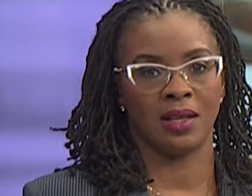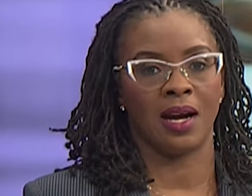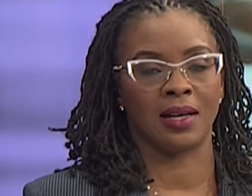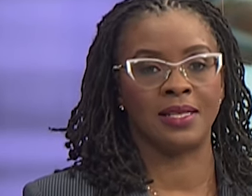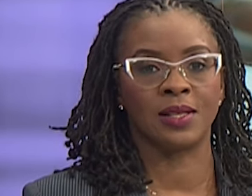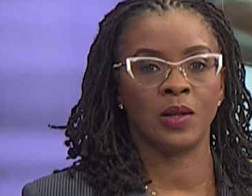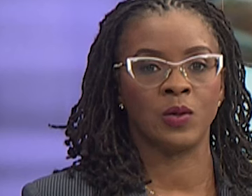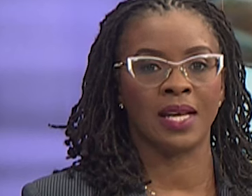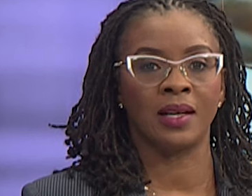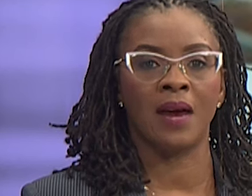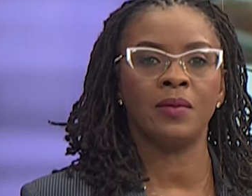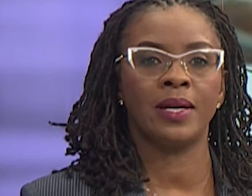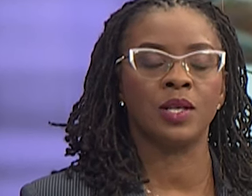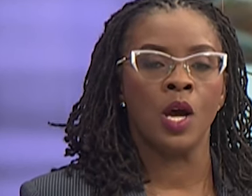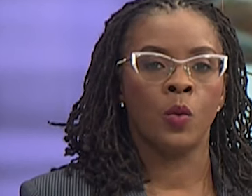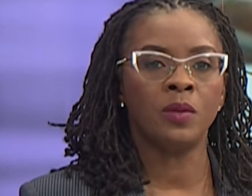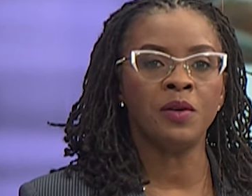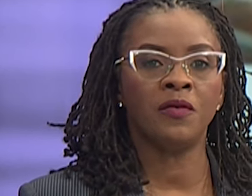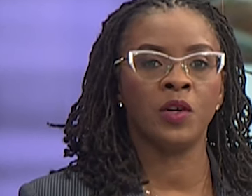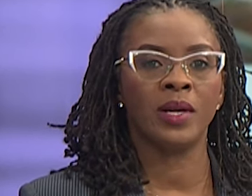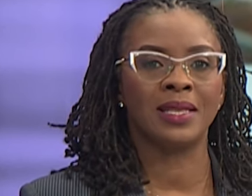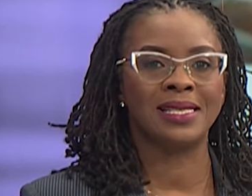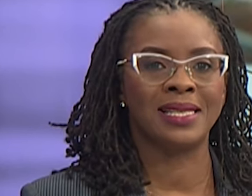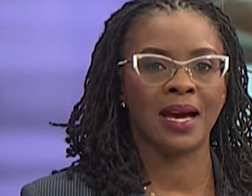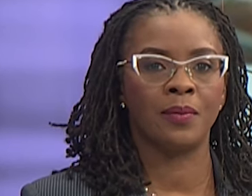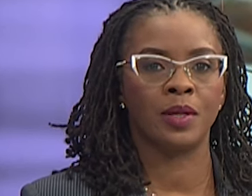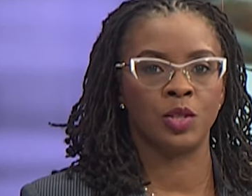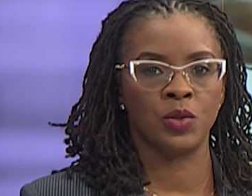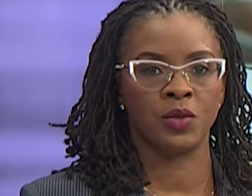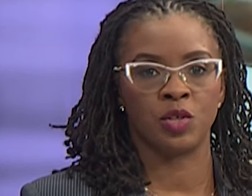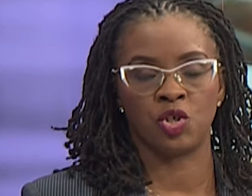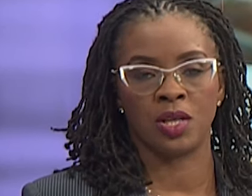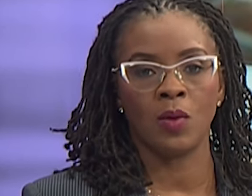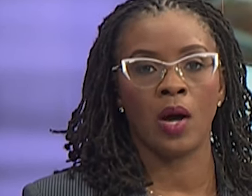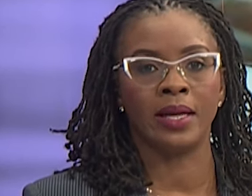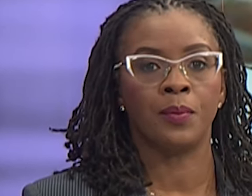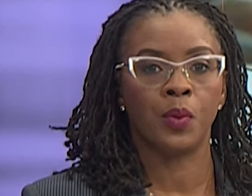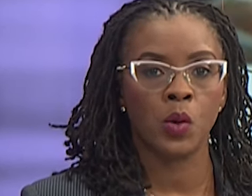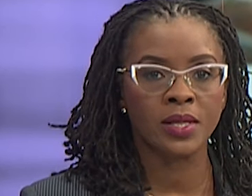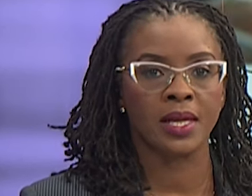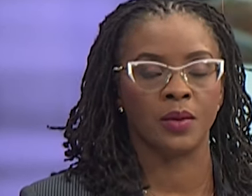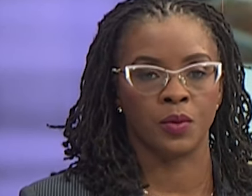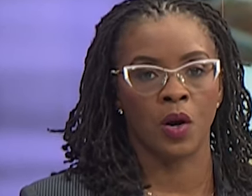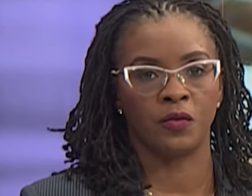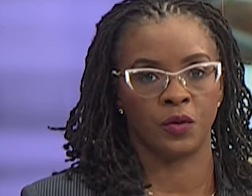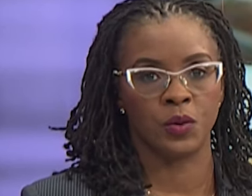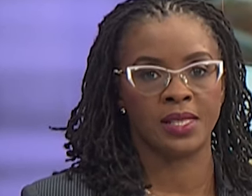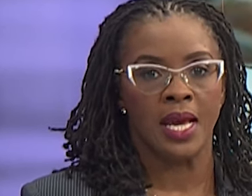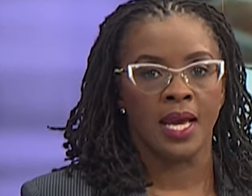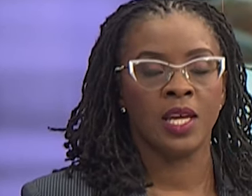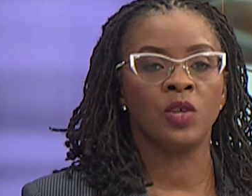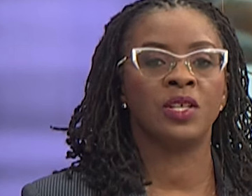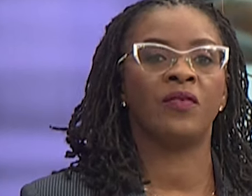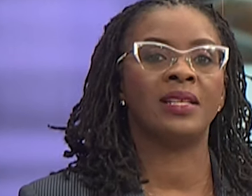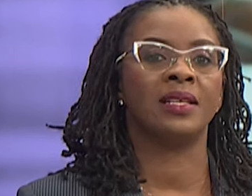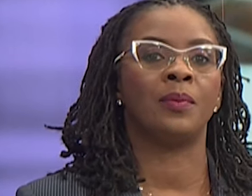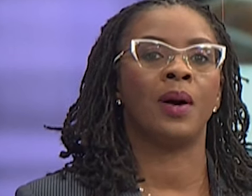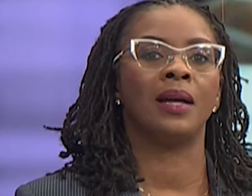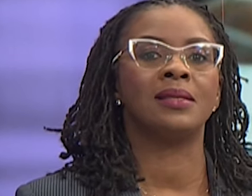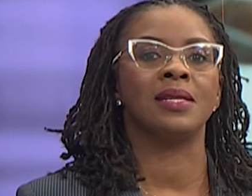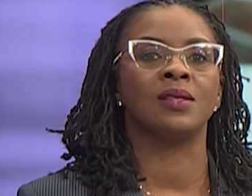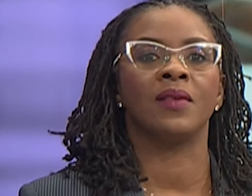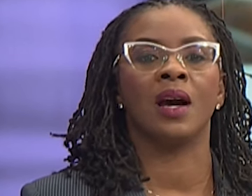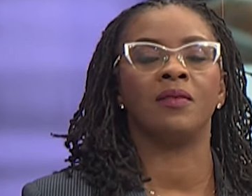Nigel Clark disclosed that the government will be reviewing the stamp duty regime on imported raw foods. He also defended